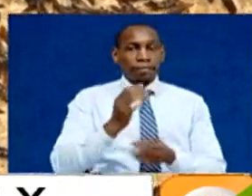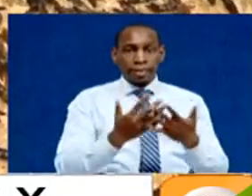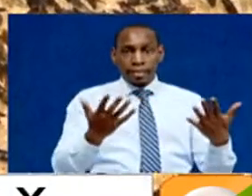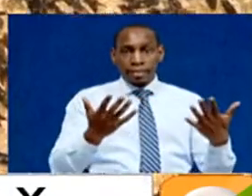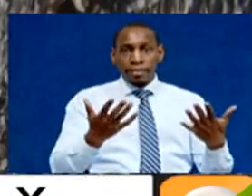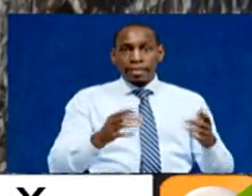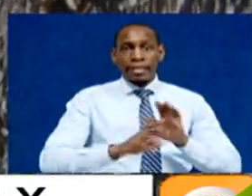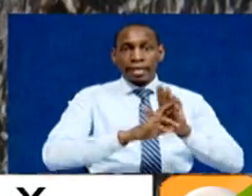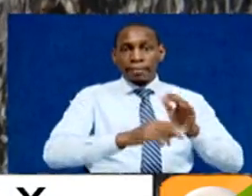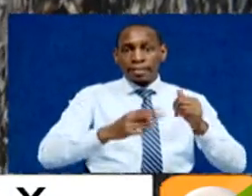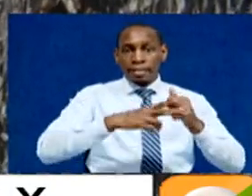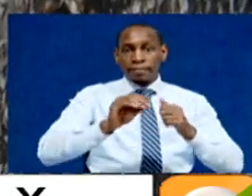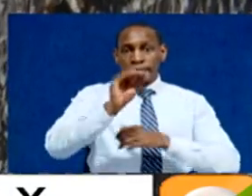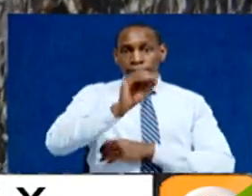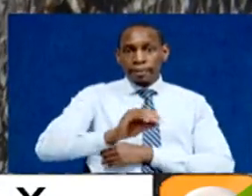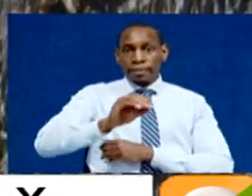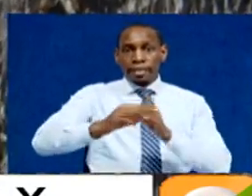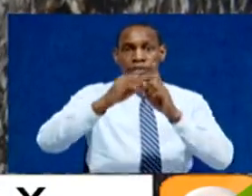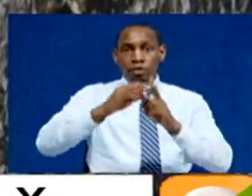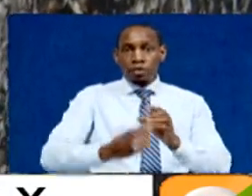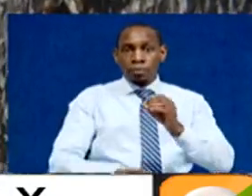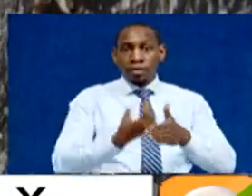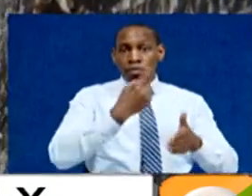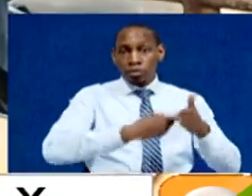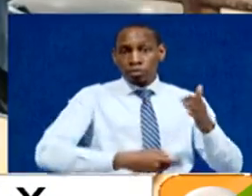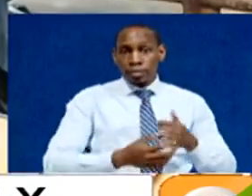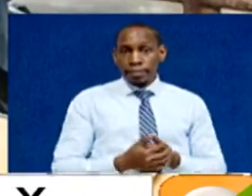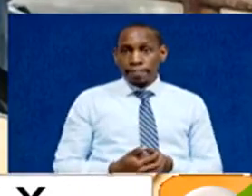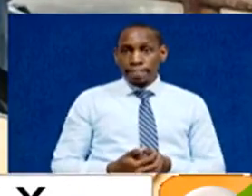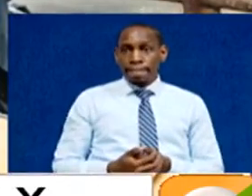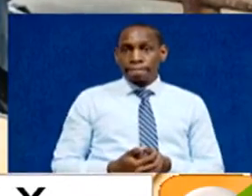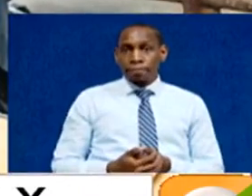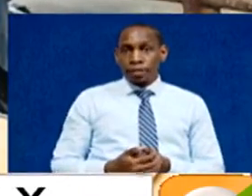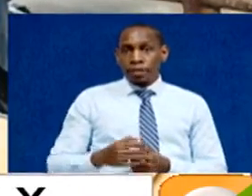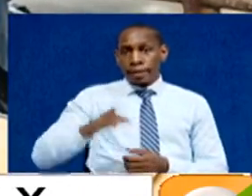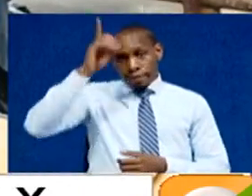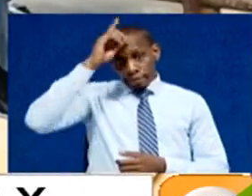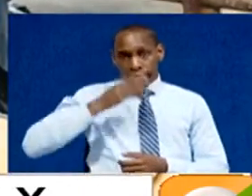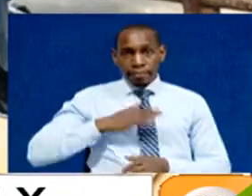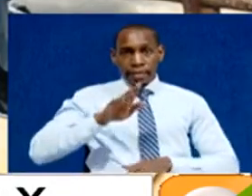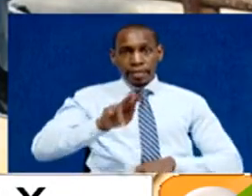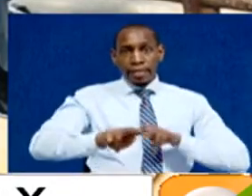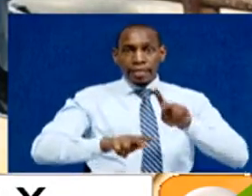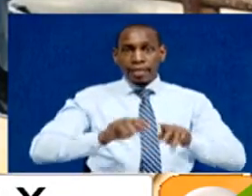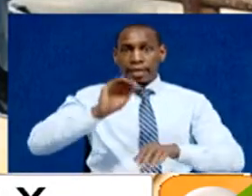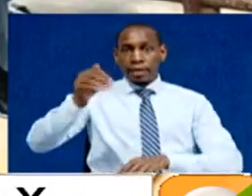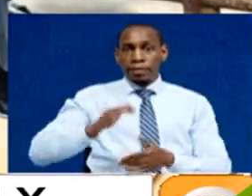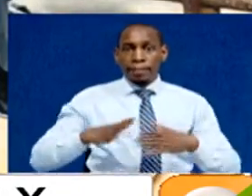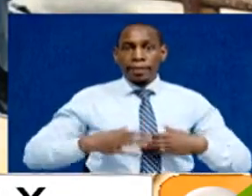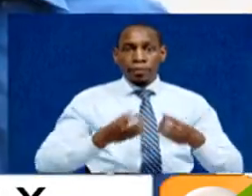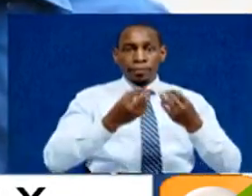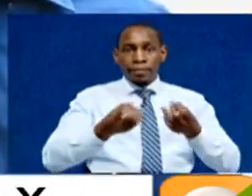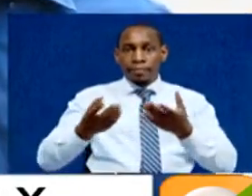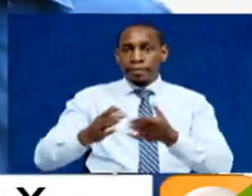component, accounting for 70% of the total production cost. I come from Kirinyaga County, where 90% of the population is made